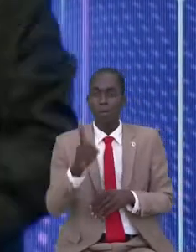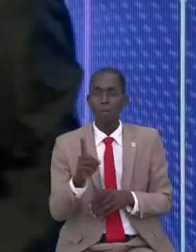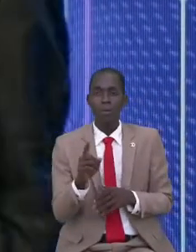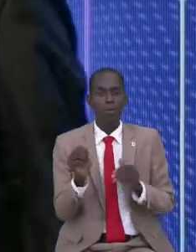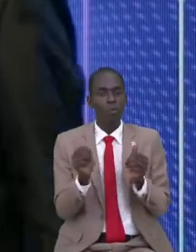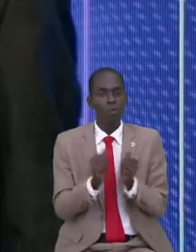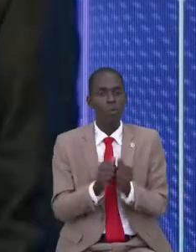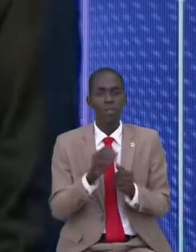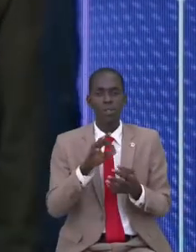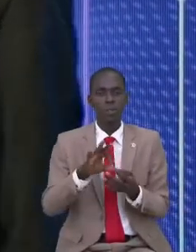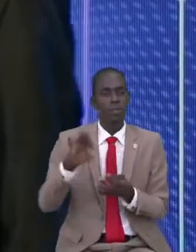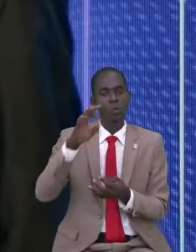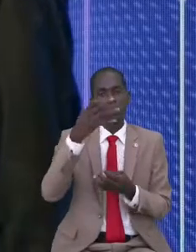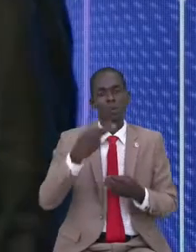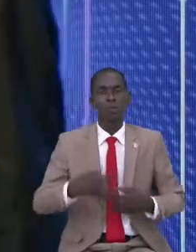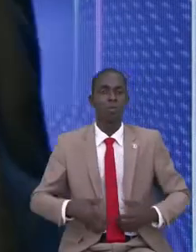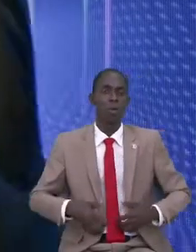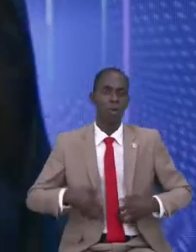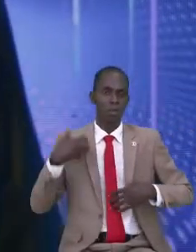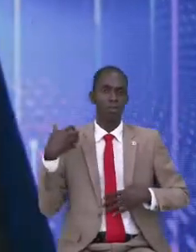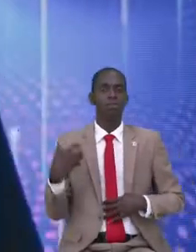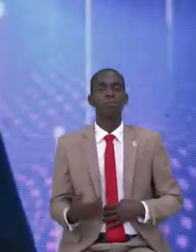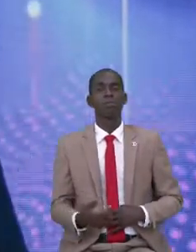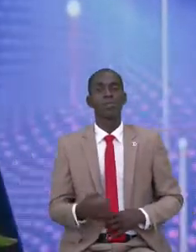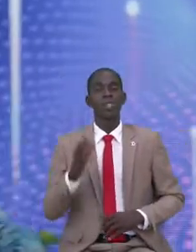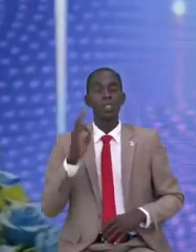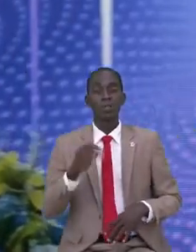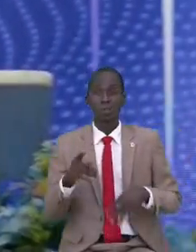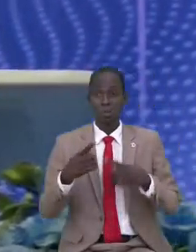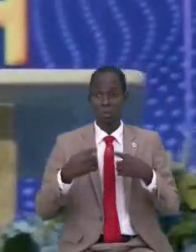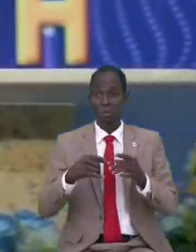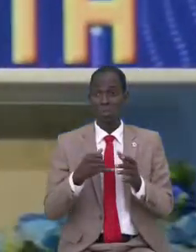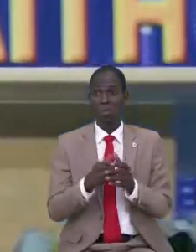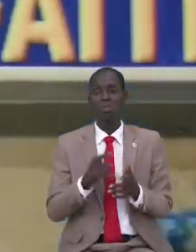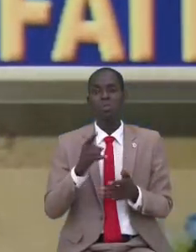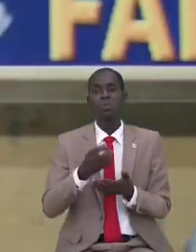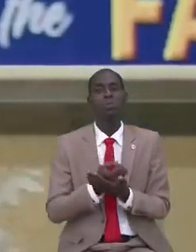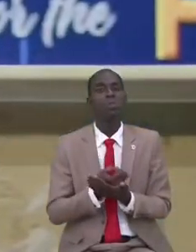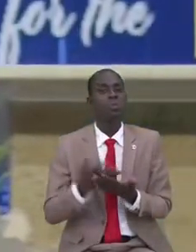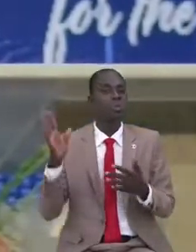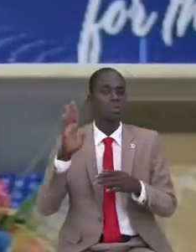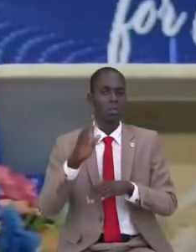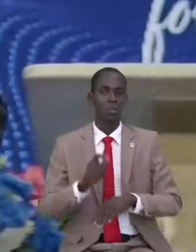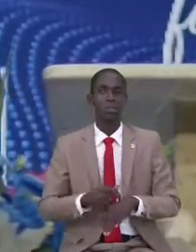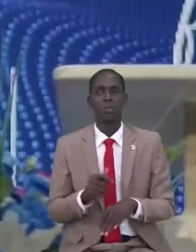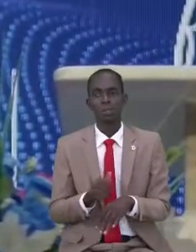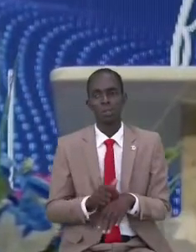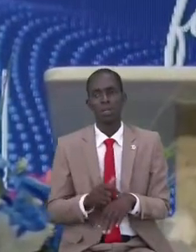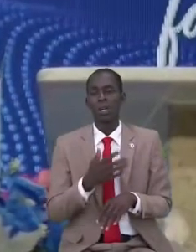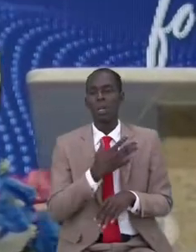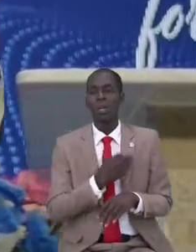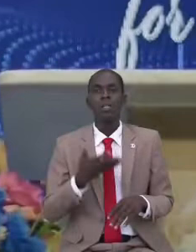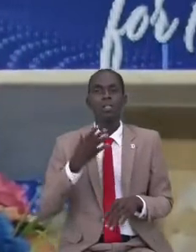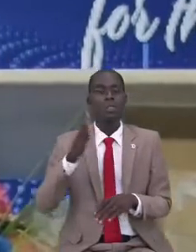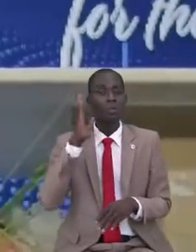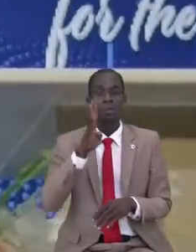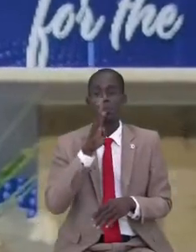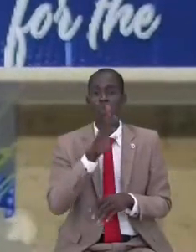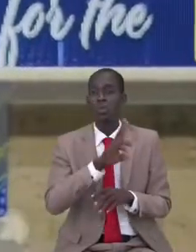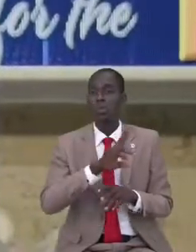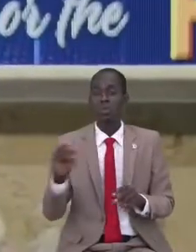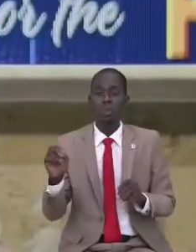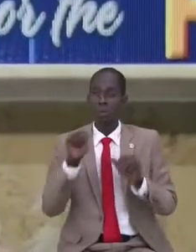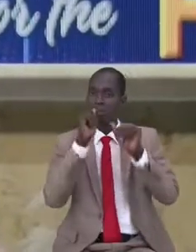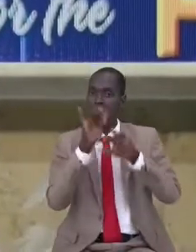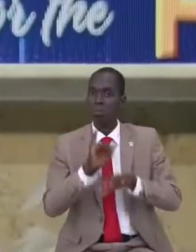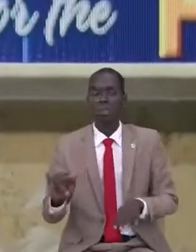with the spirit of anger. If you try it, you waste your time and there will be no reward, and you